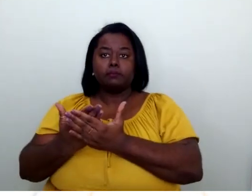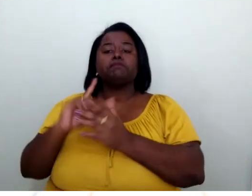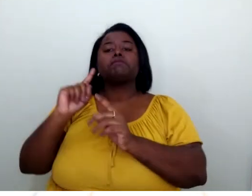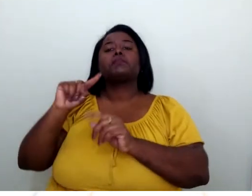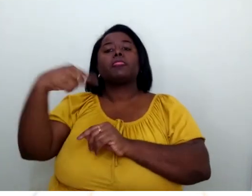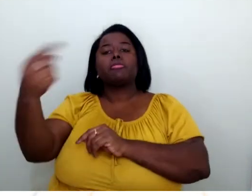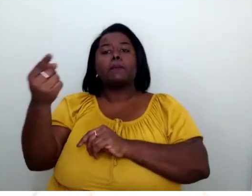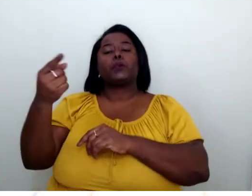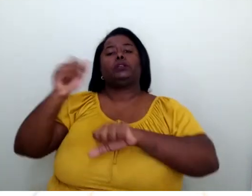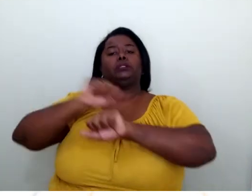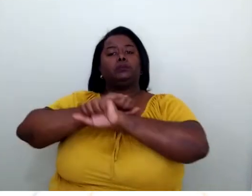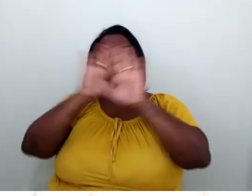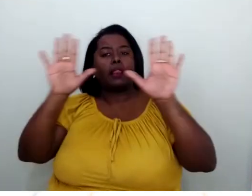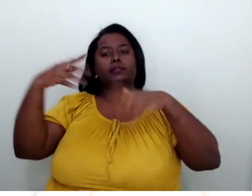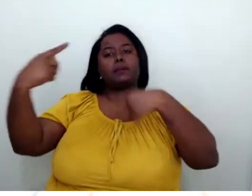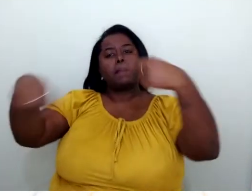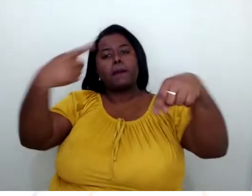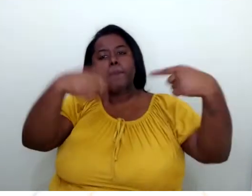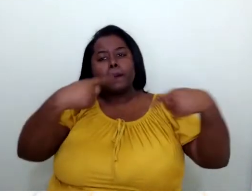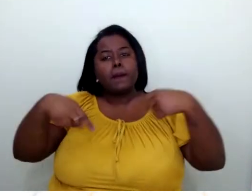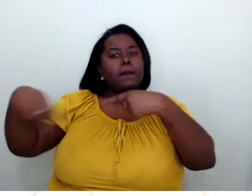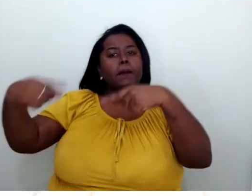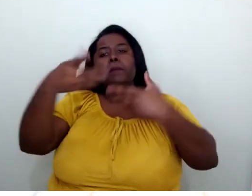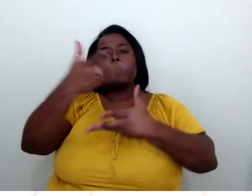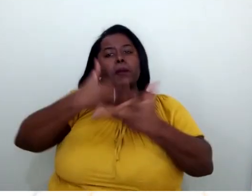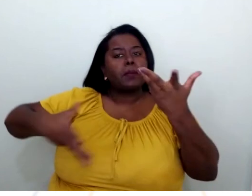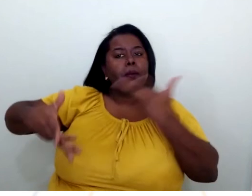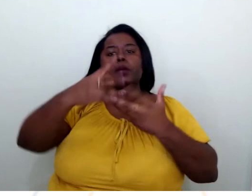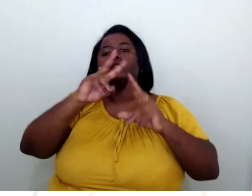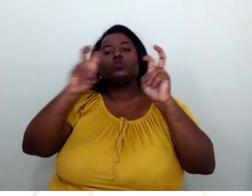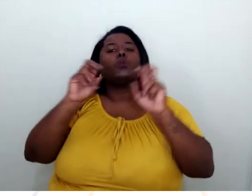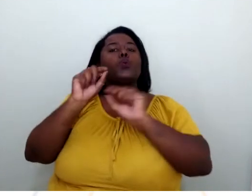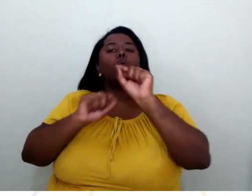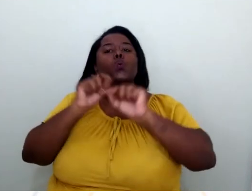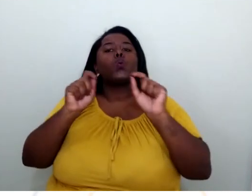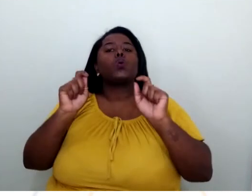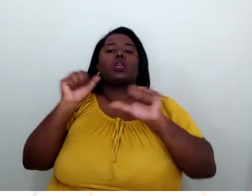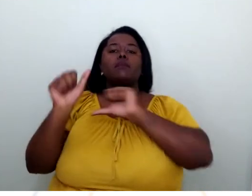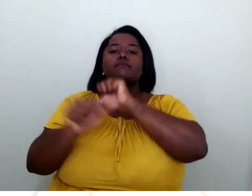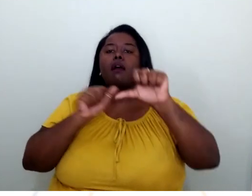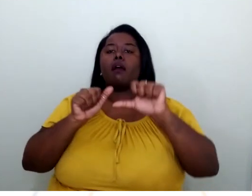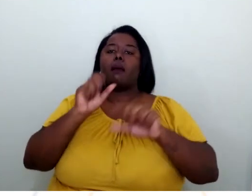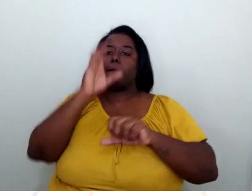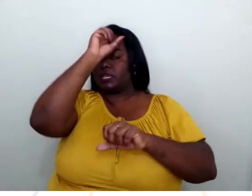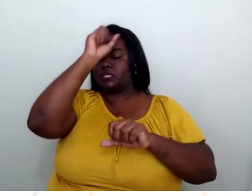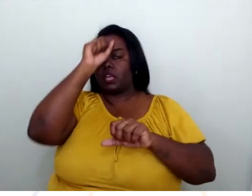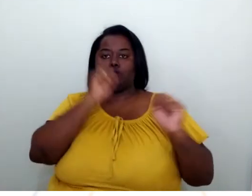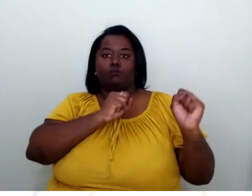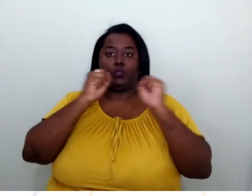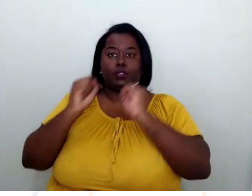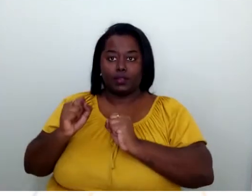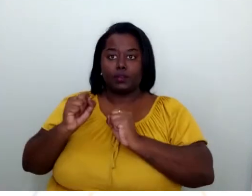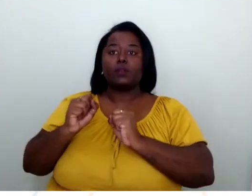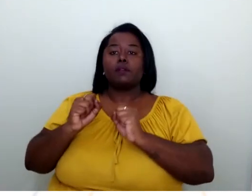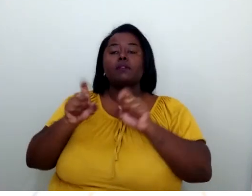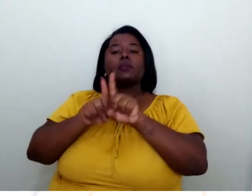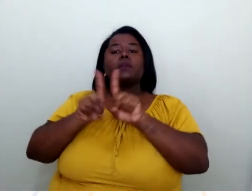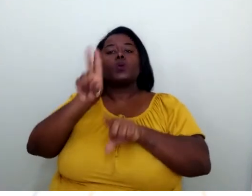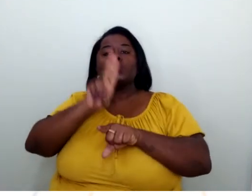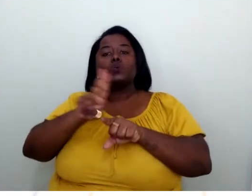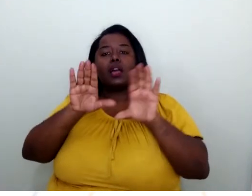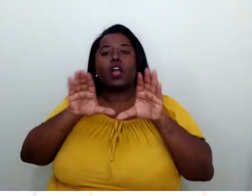good idea before a course begins is to develop an online survey, an anonymous online survey. Could be in the learning management